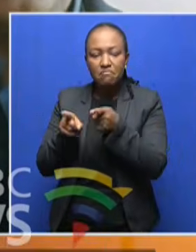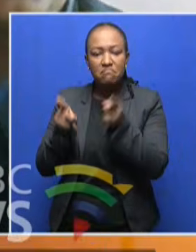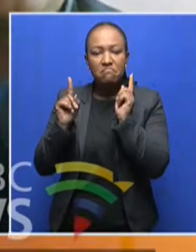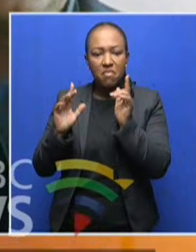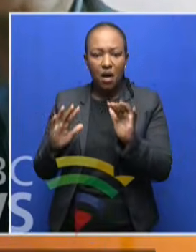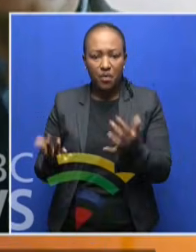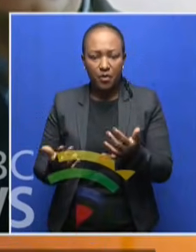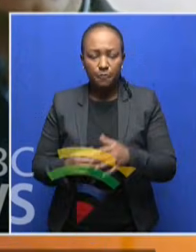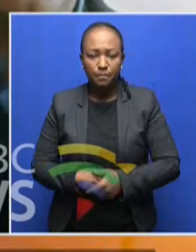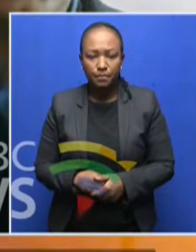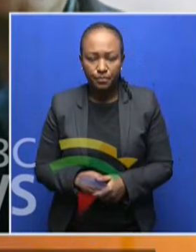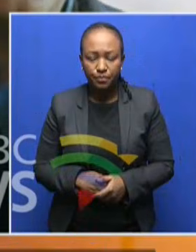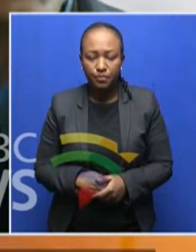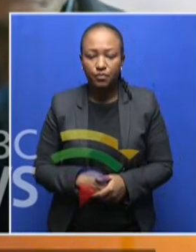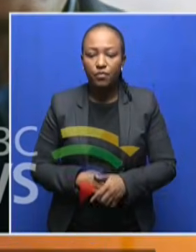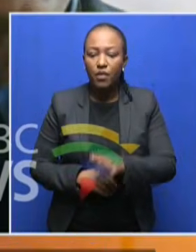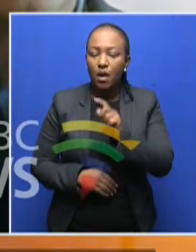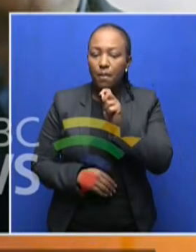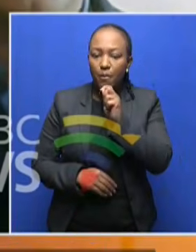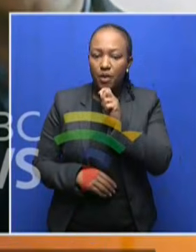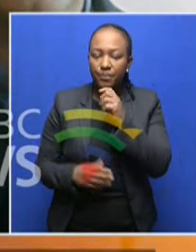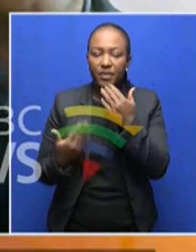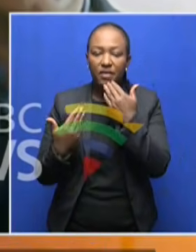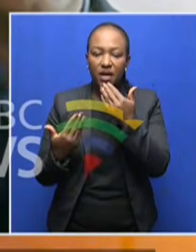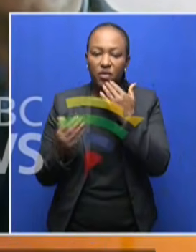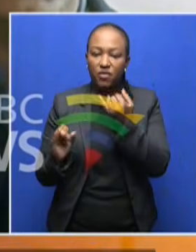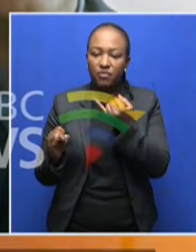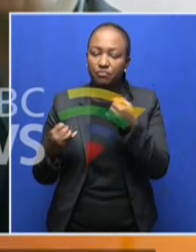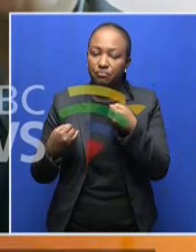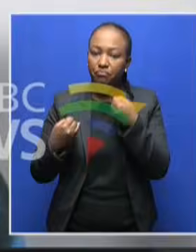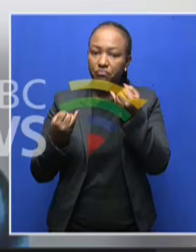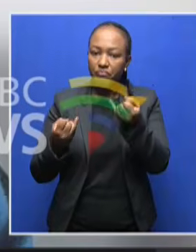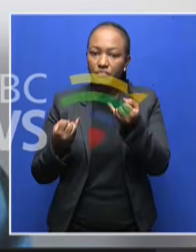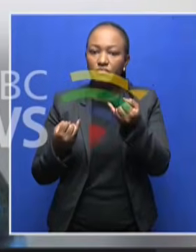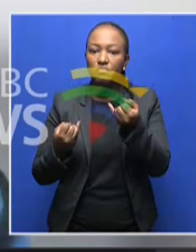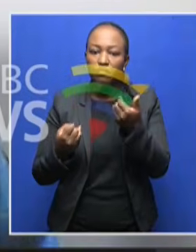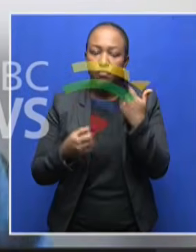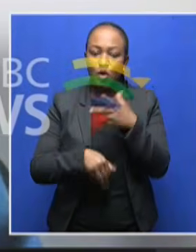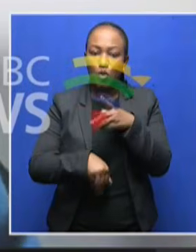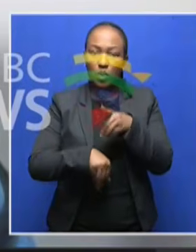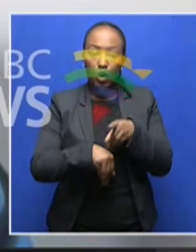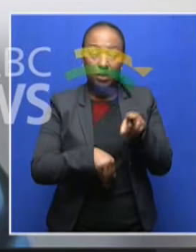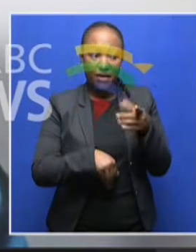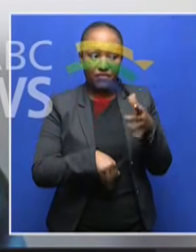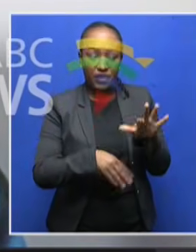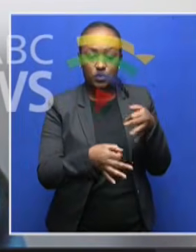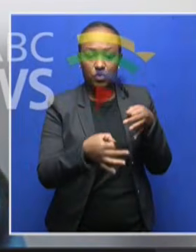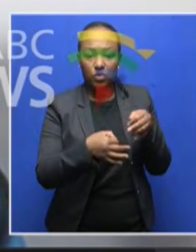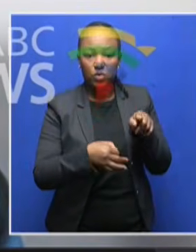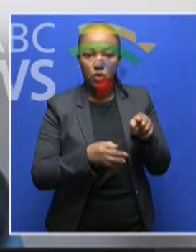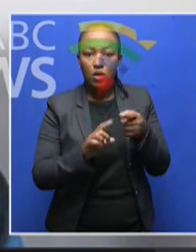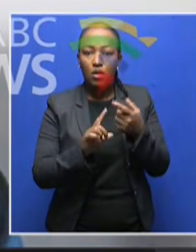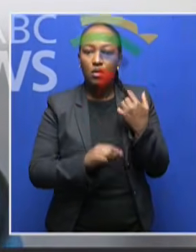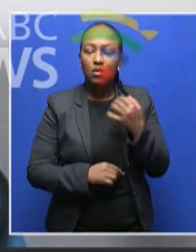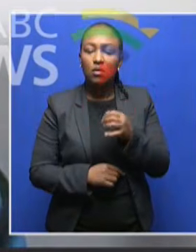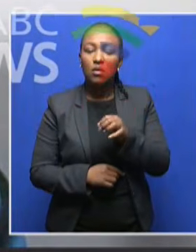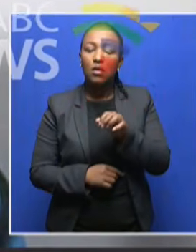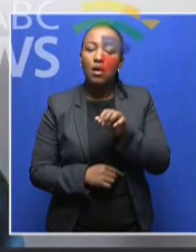and thank you for having us. So firstly, just to add to what Dr. Jassat said, between 1974